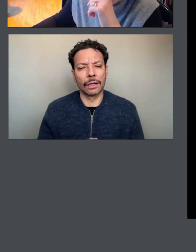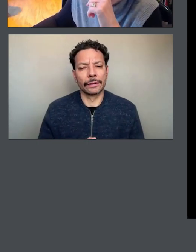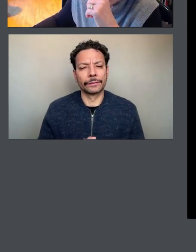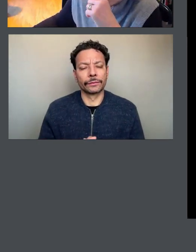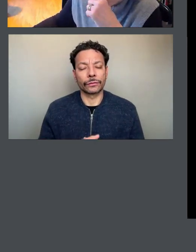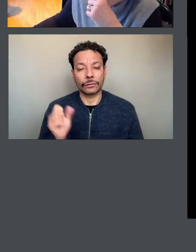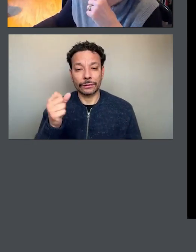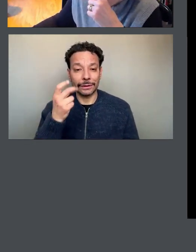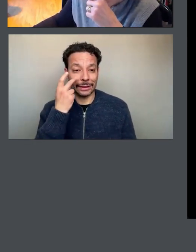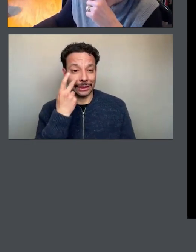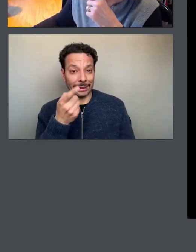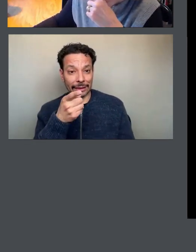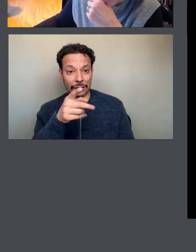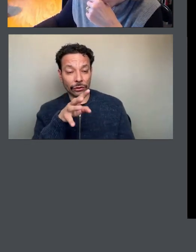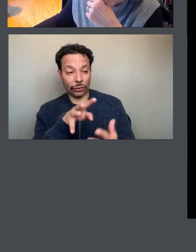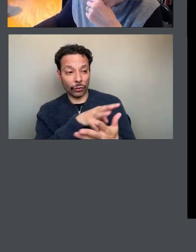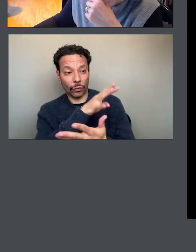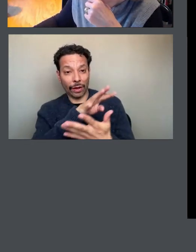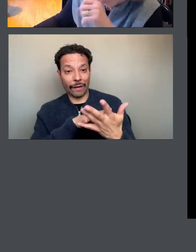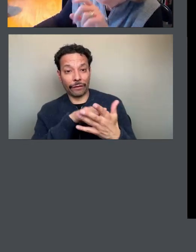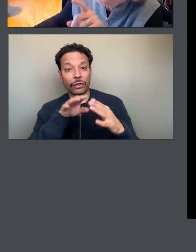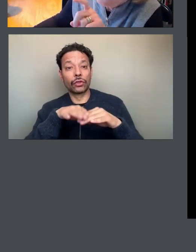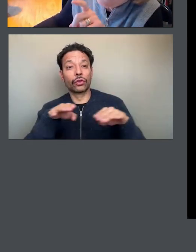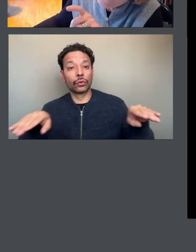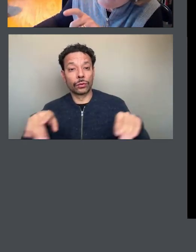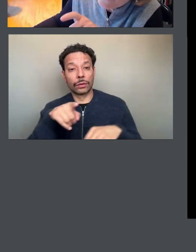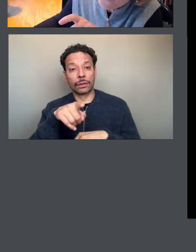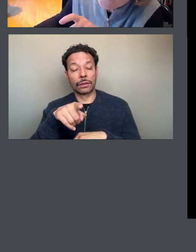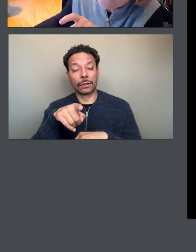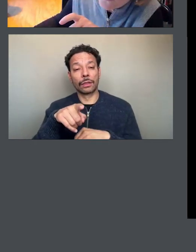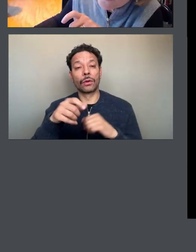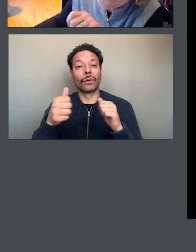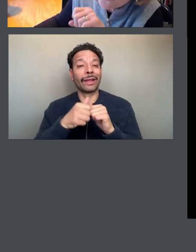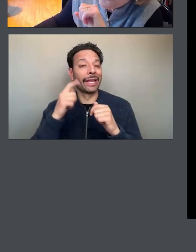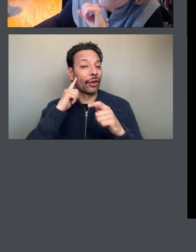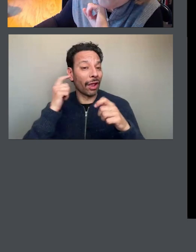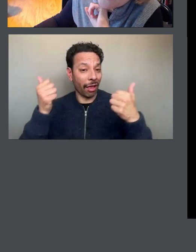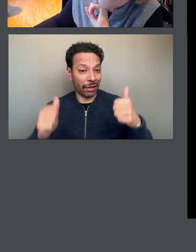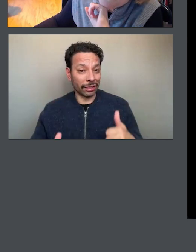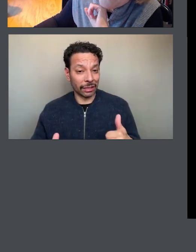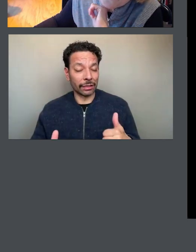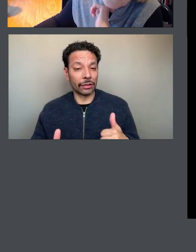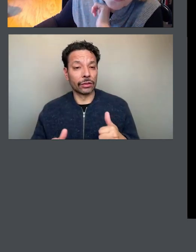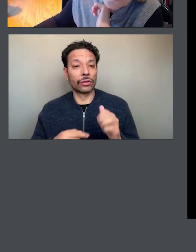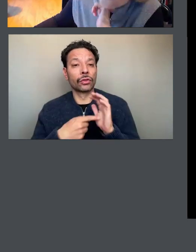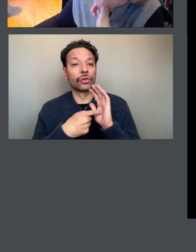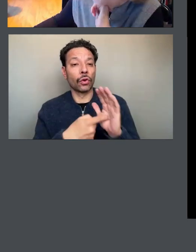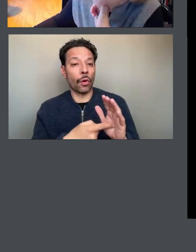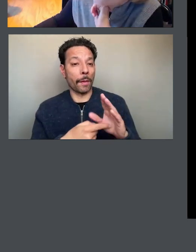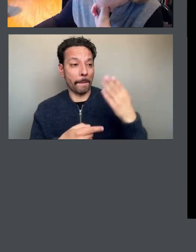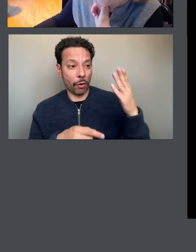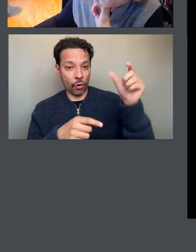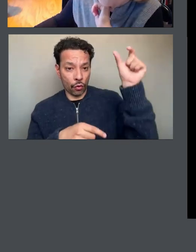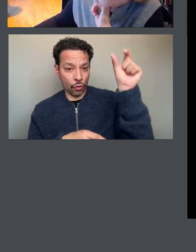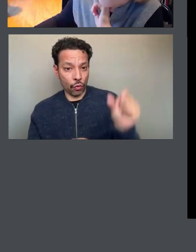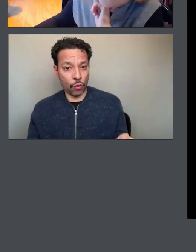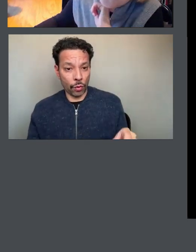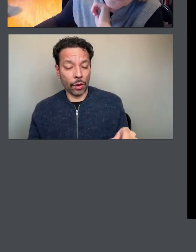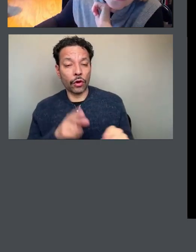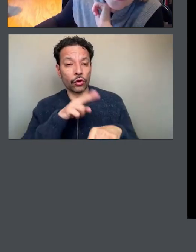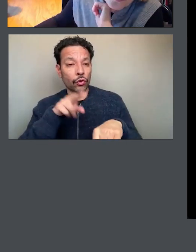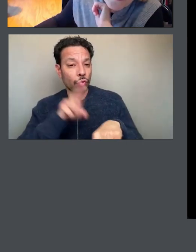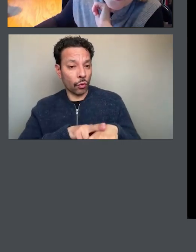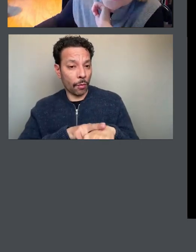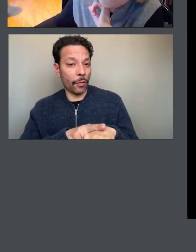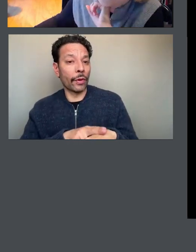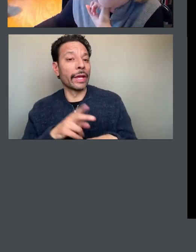see on this graph, the children with the hearing loss are represented by the blue bars, and normal hearing